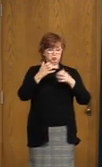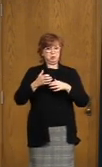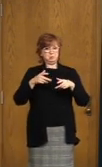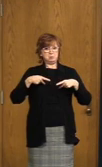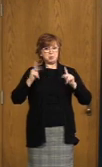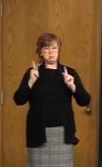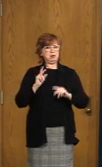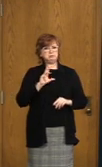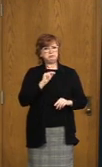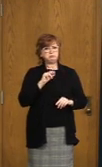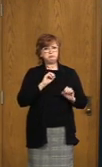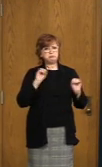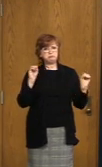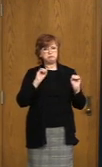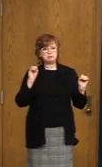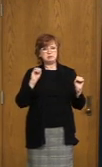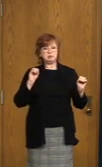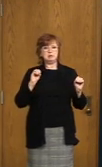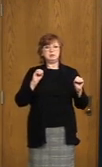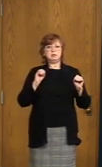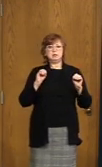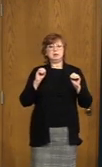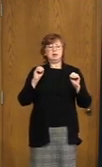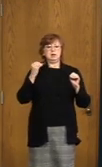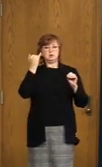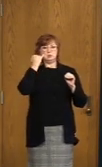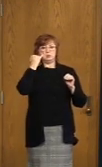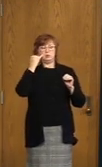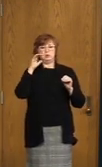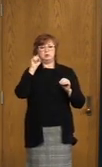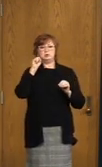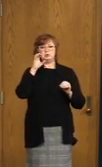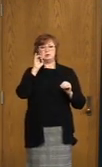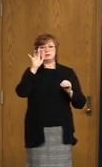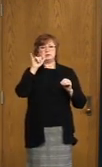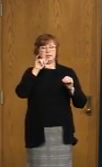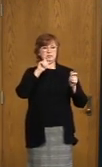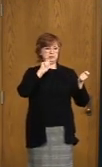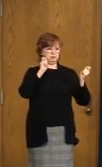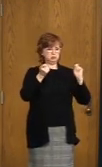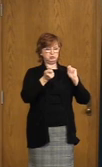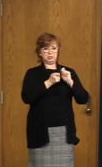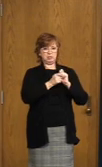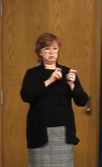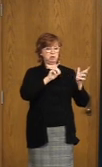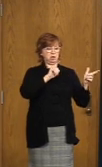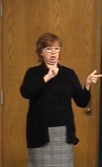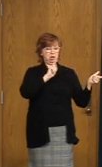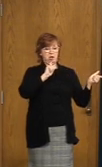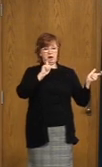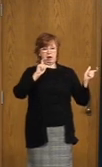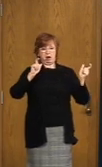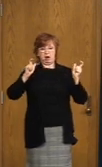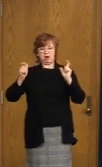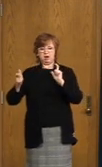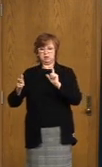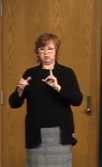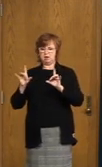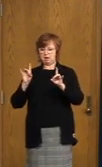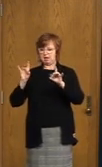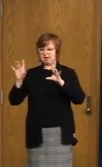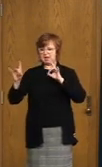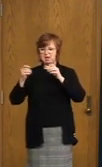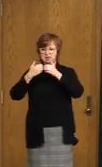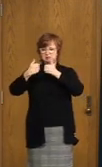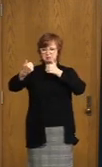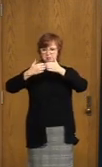And societies that spiral into hate and division, and you can slice it as closely as you want. When you want to